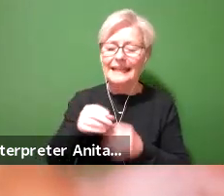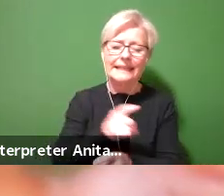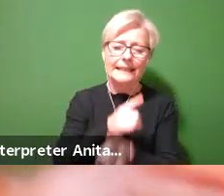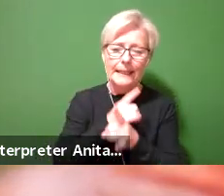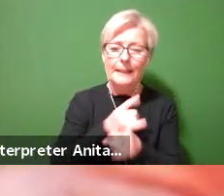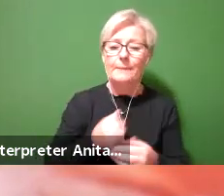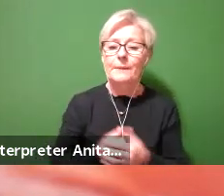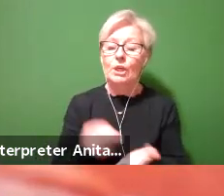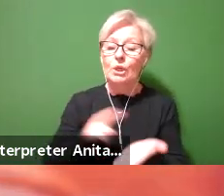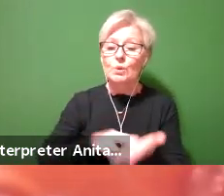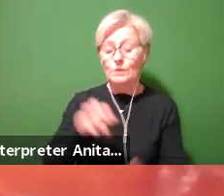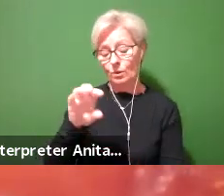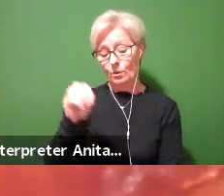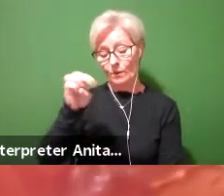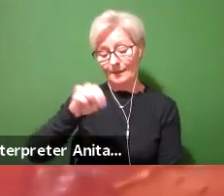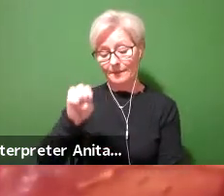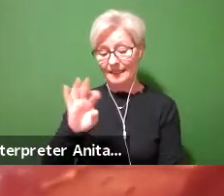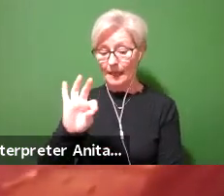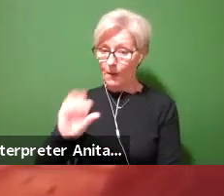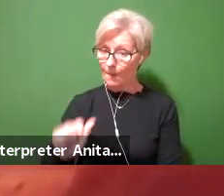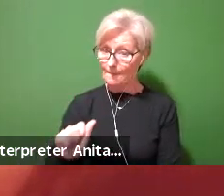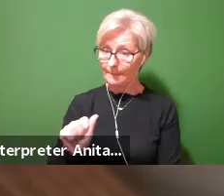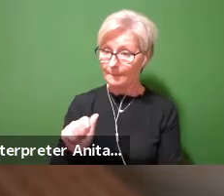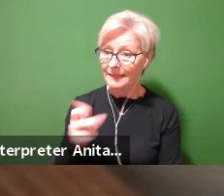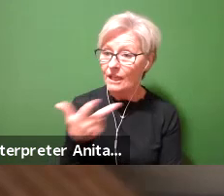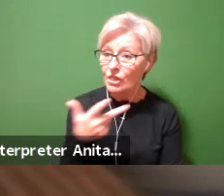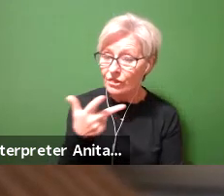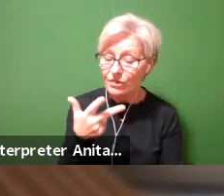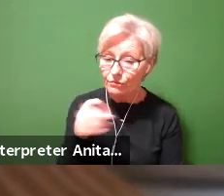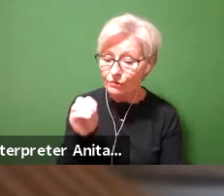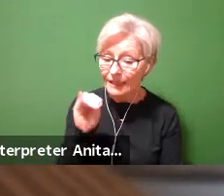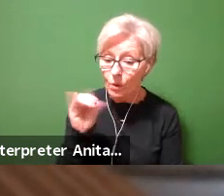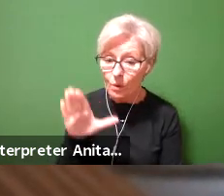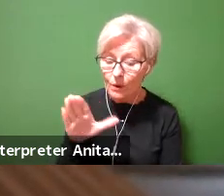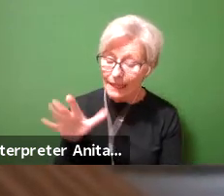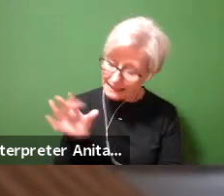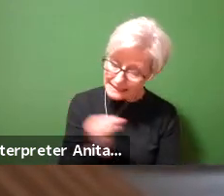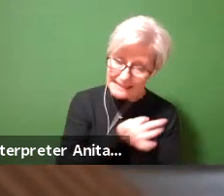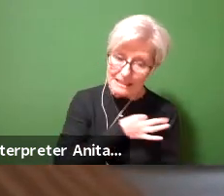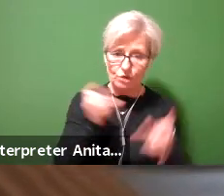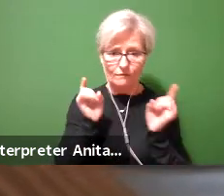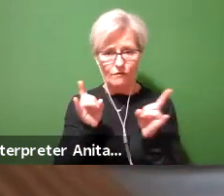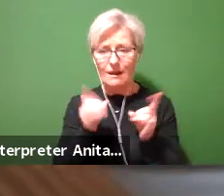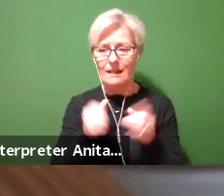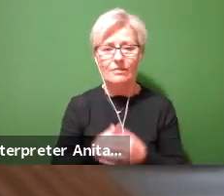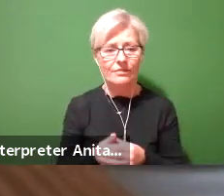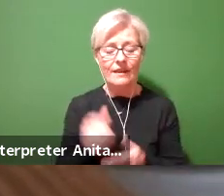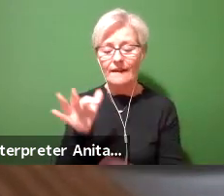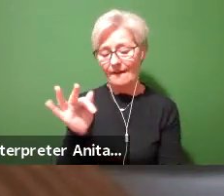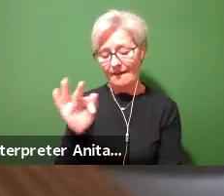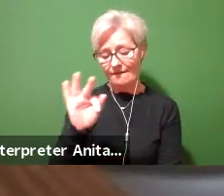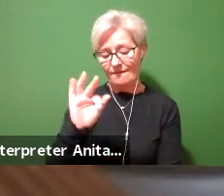symptoms, and it's good for your health. Oily fish such as salmon, trout, anchovies, and flax and chia and hemp